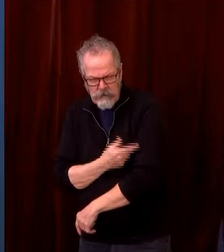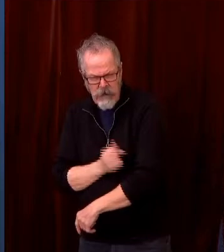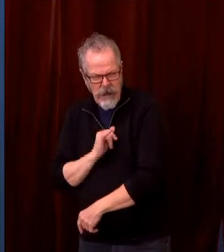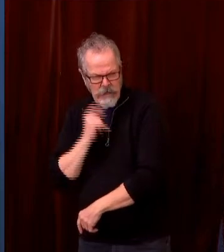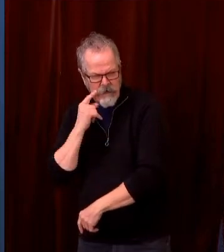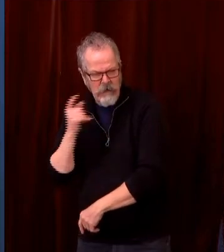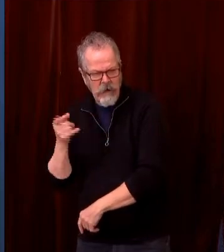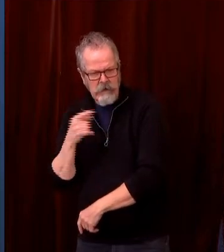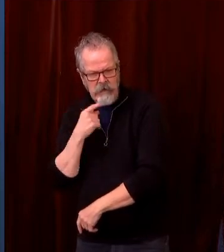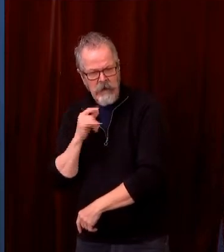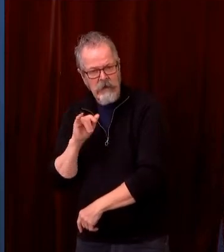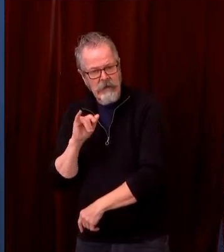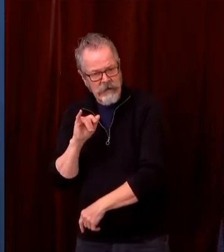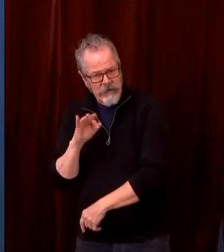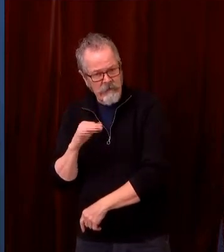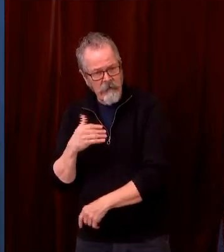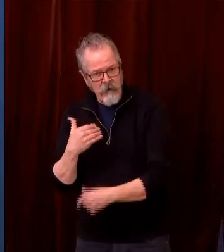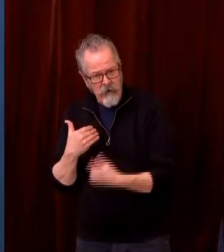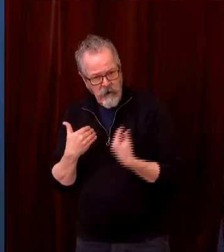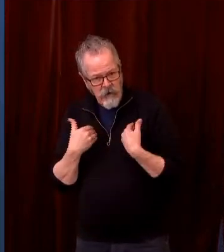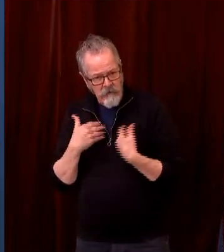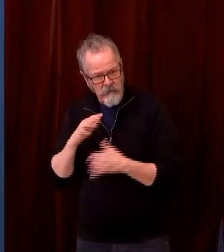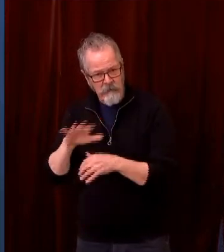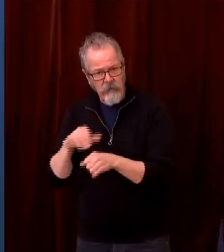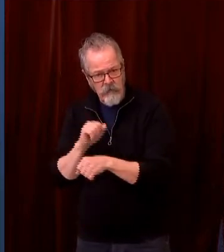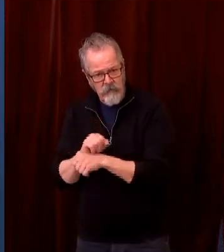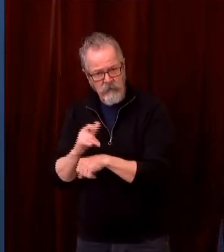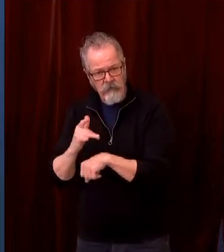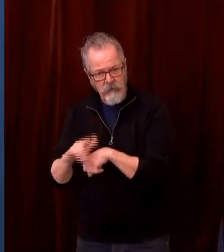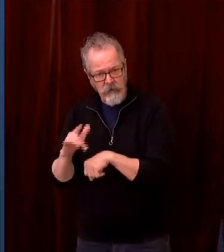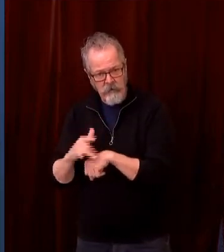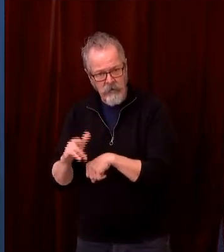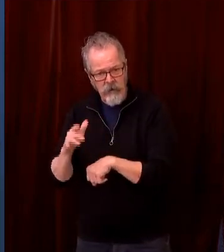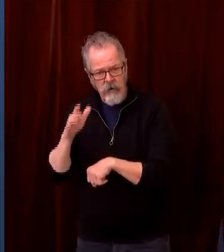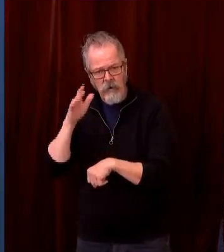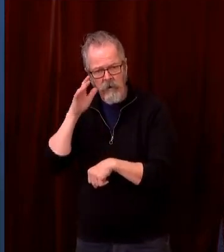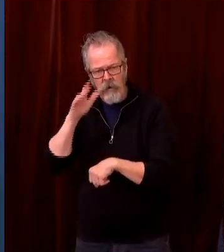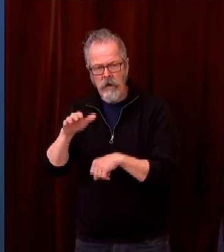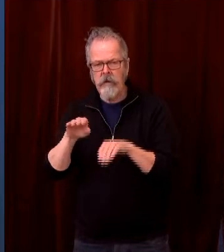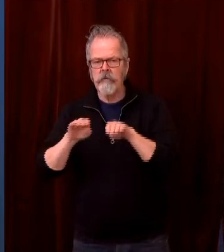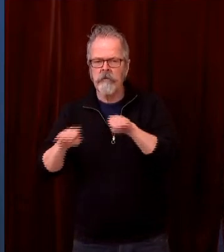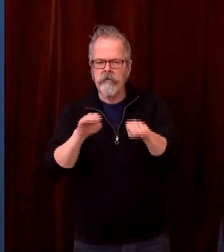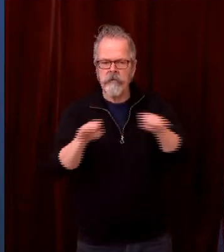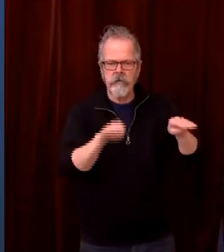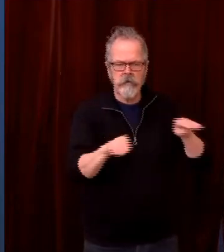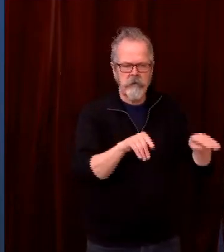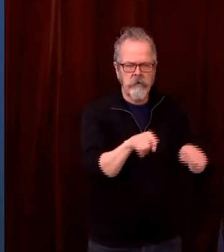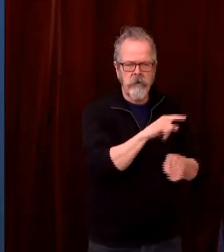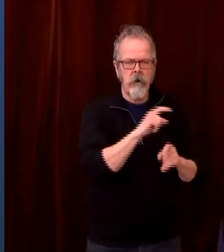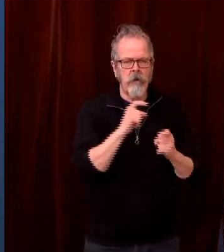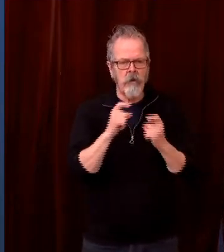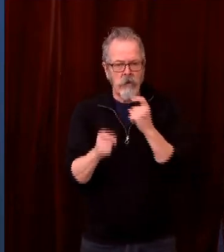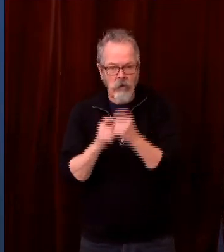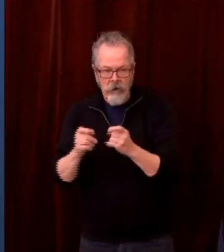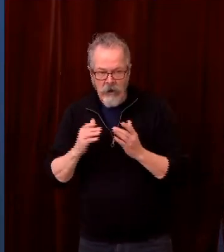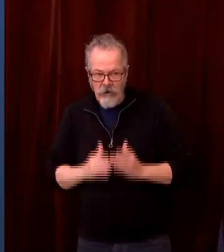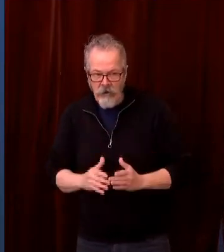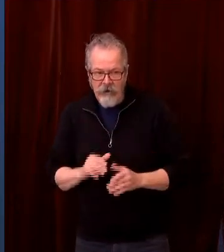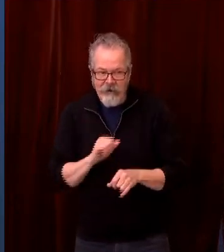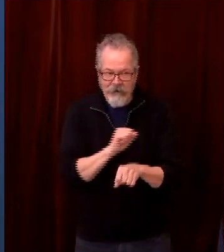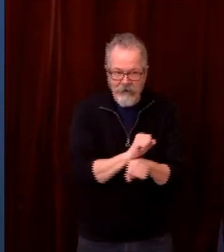slots. So all those are taken up. So again, when you hear of that, what is your sort of reaction to